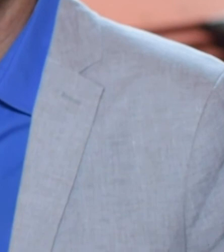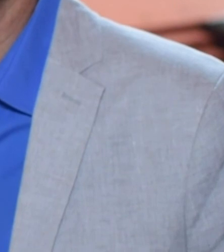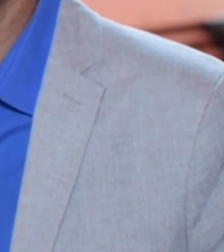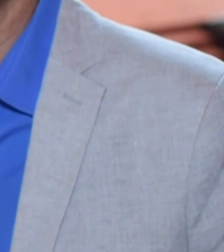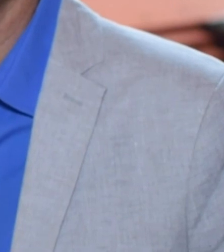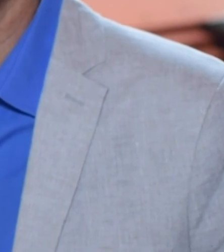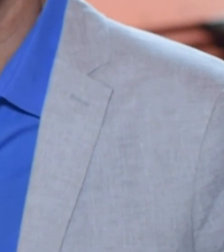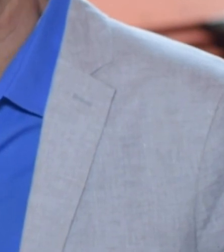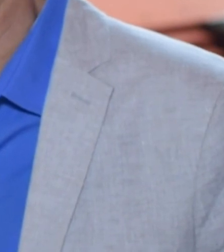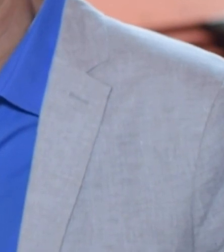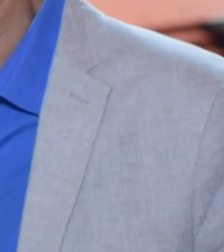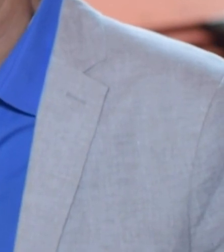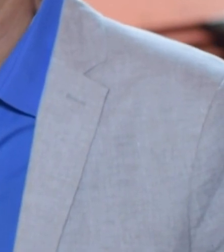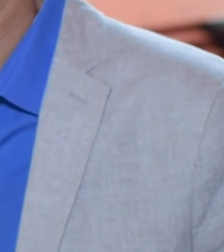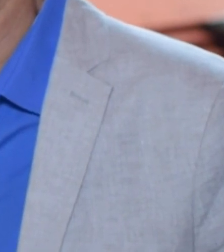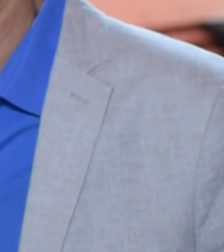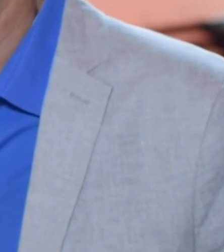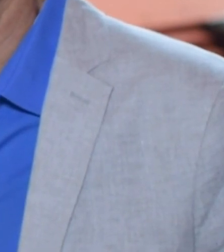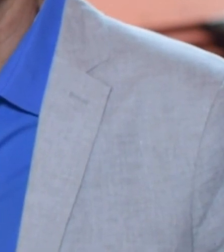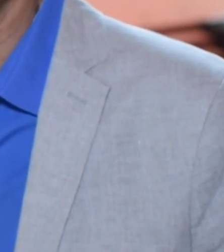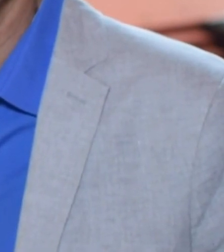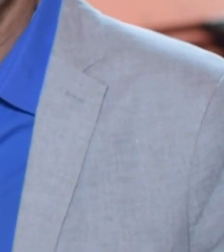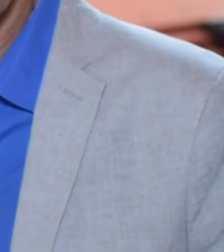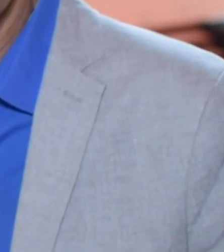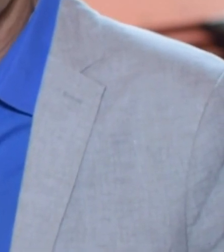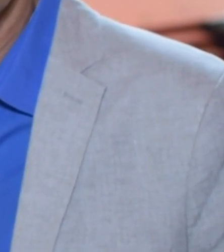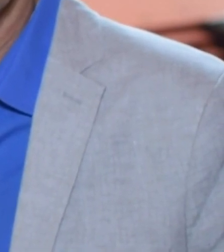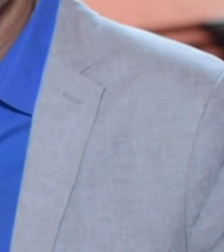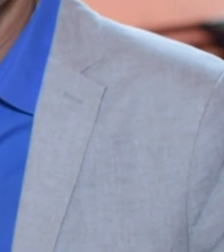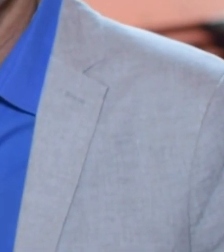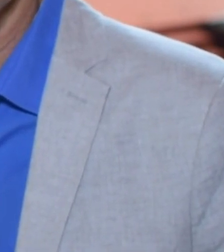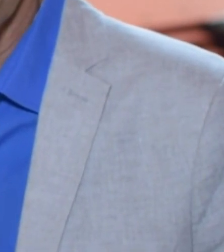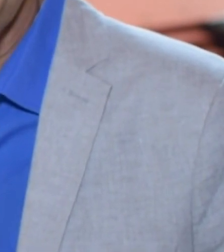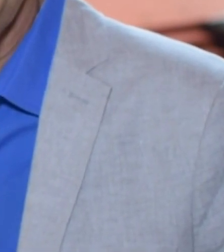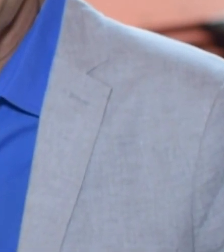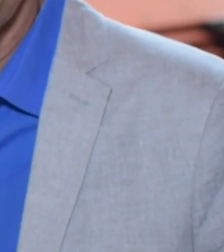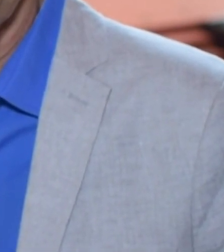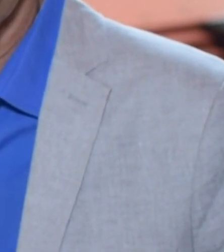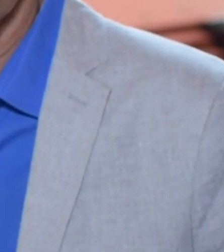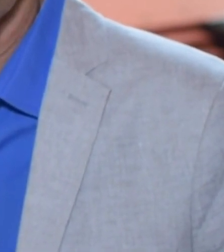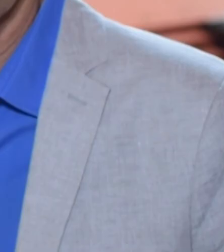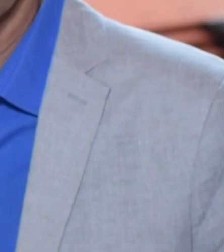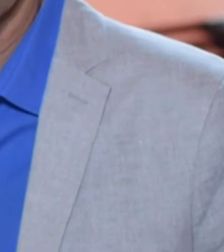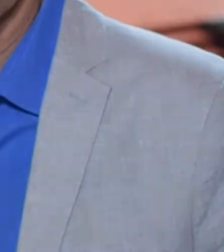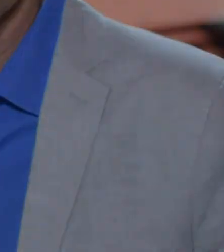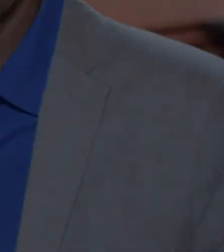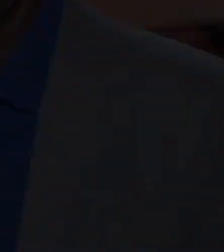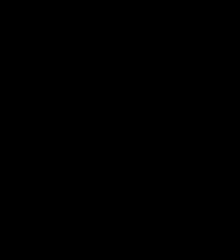transformed. So come on, check us out at unityhills.org. Namaste.